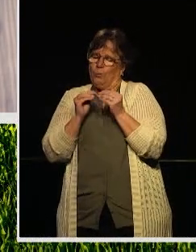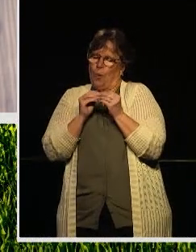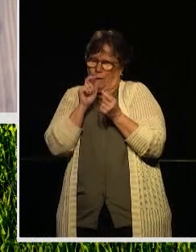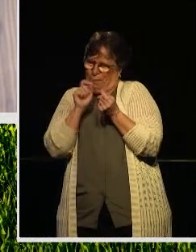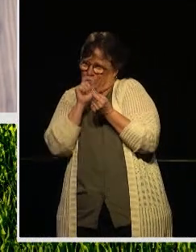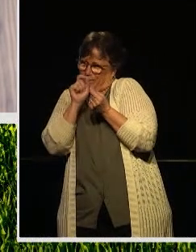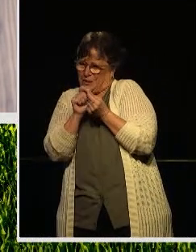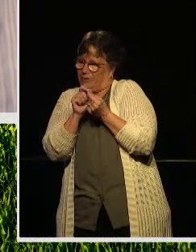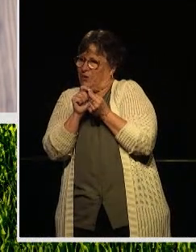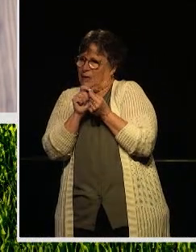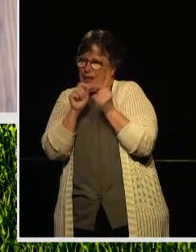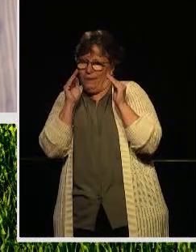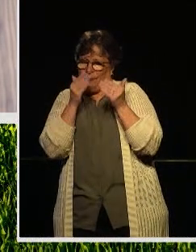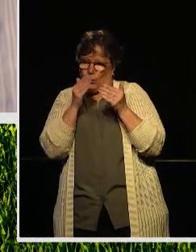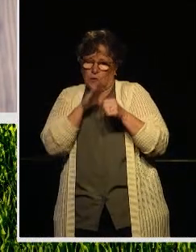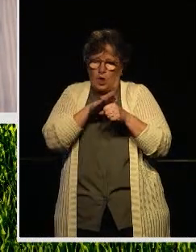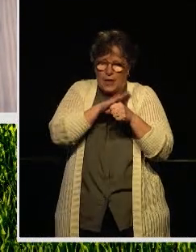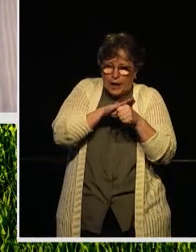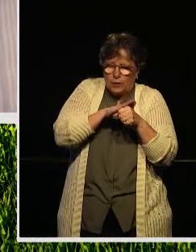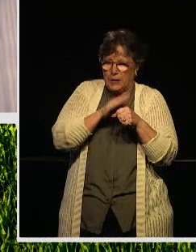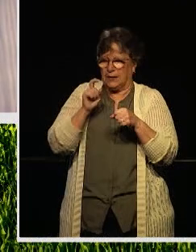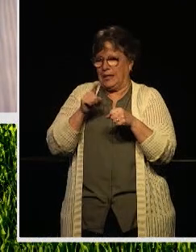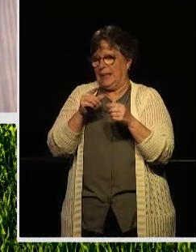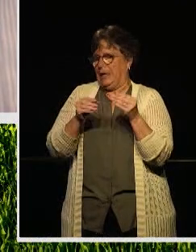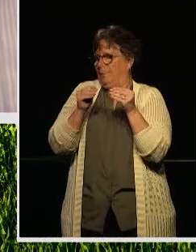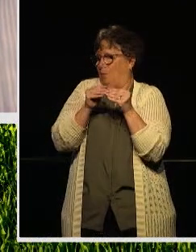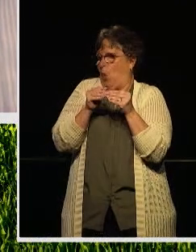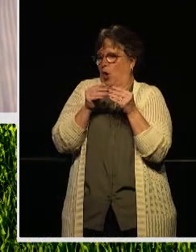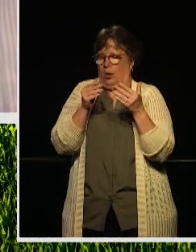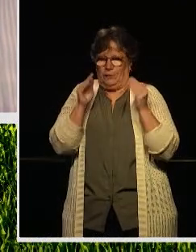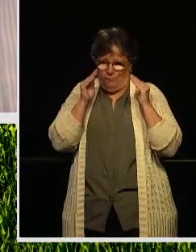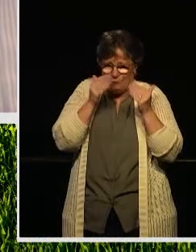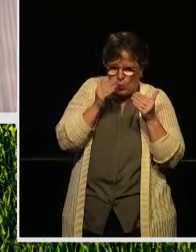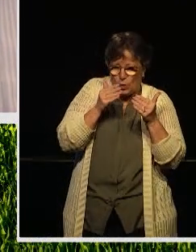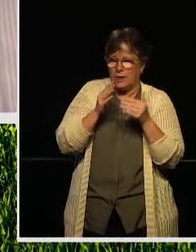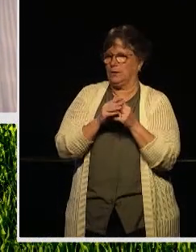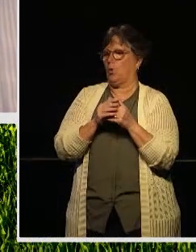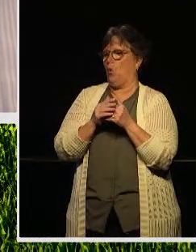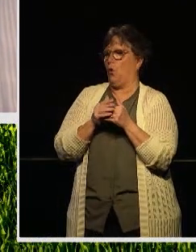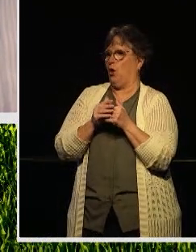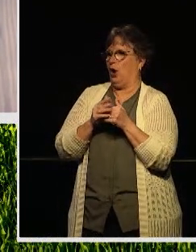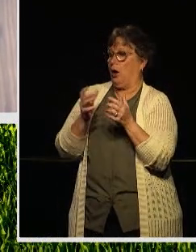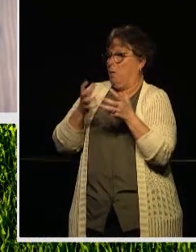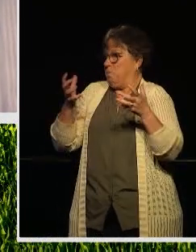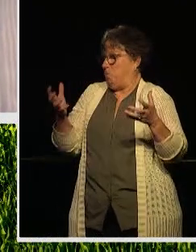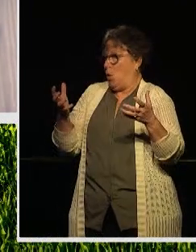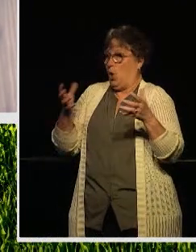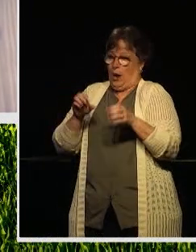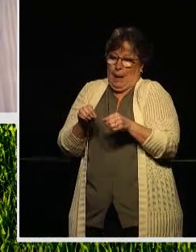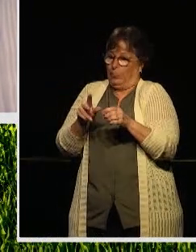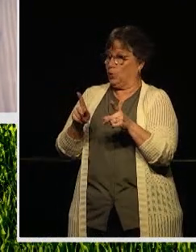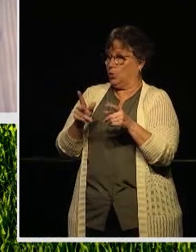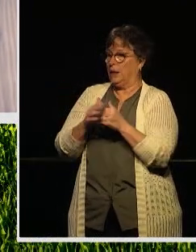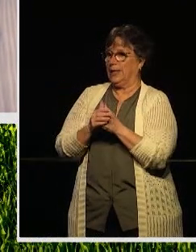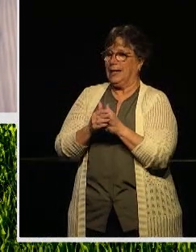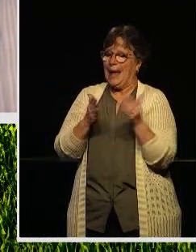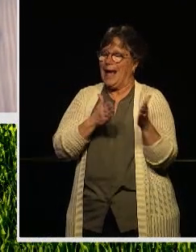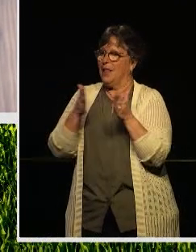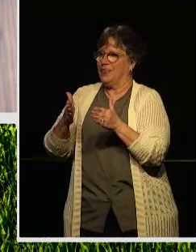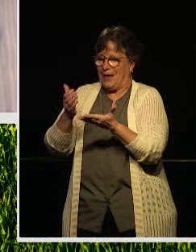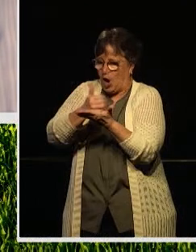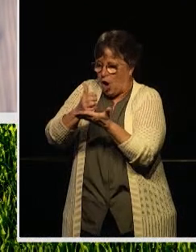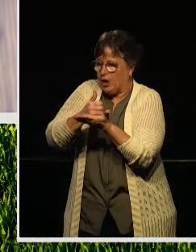that maybe need more love or have a larger opportunity, and then harvest that